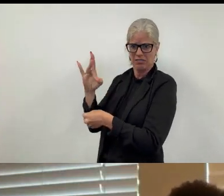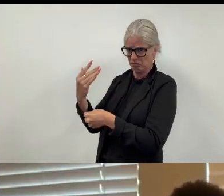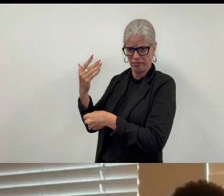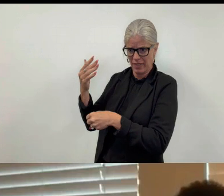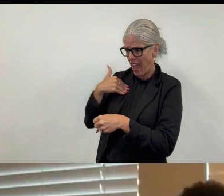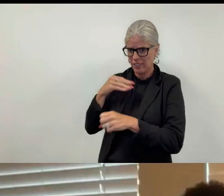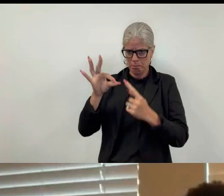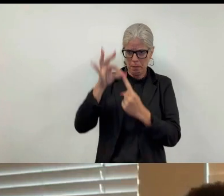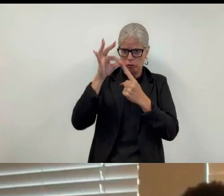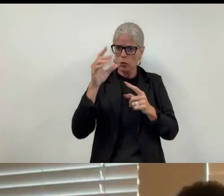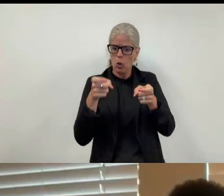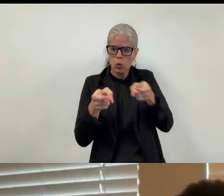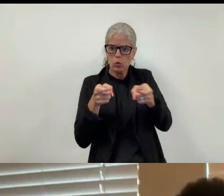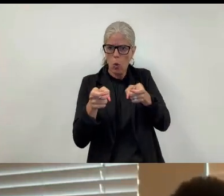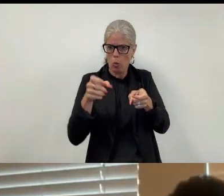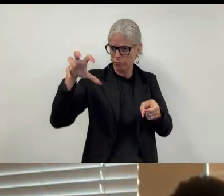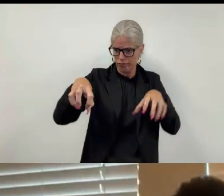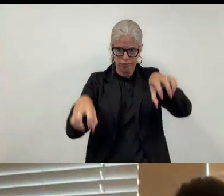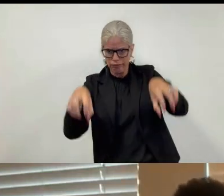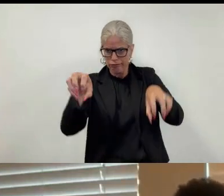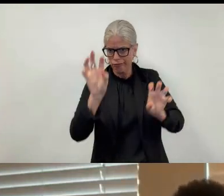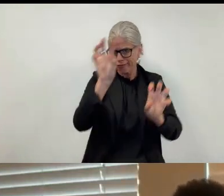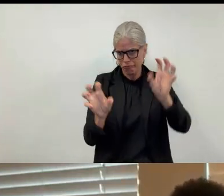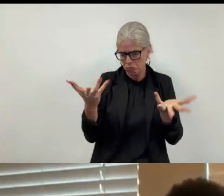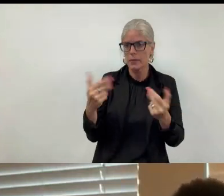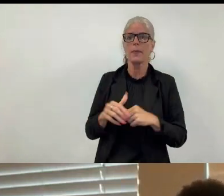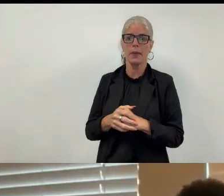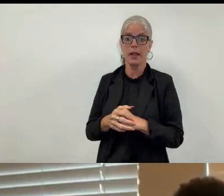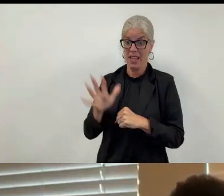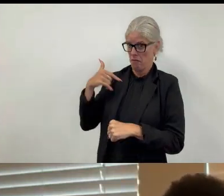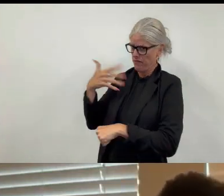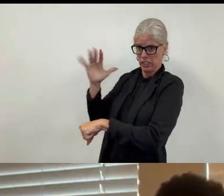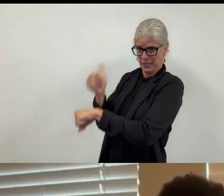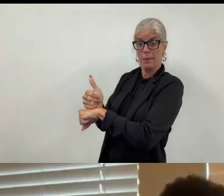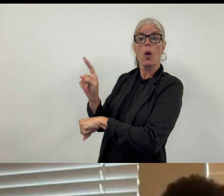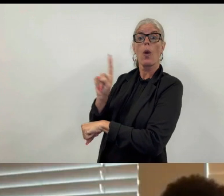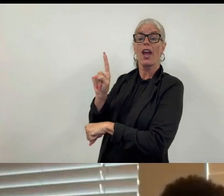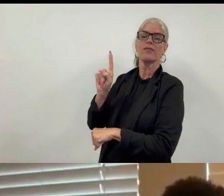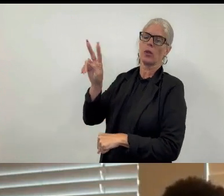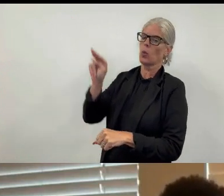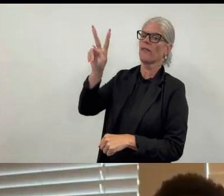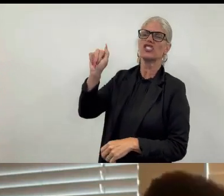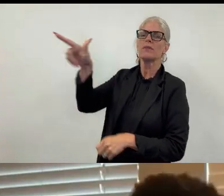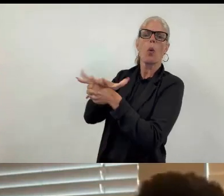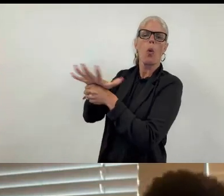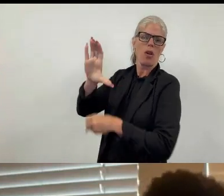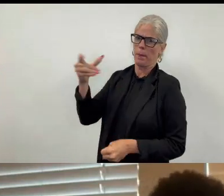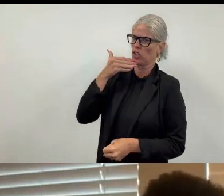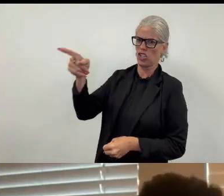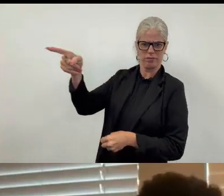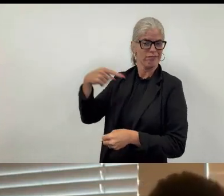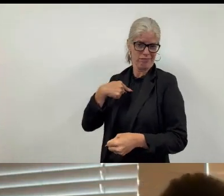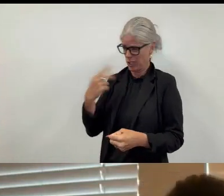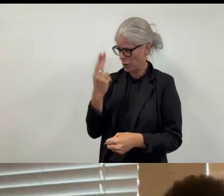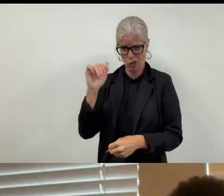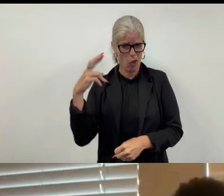I had my own vehicle that was outfitted with hand controls that were installed by a local vendor here in Northern Virginia. And that was a great solution for me throughout